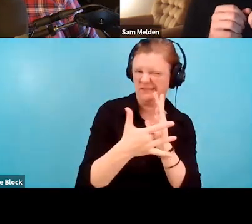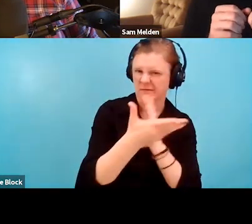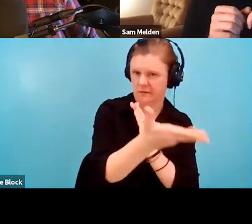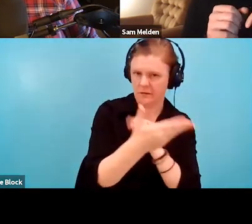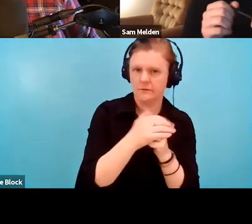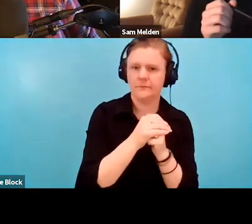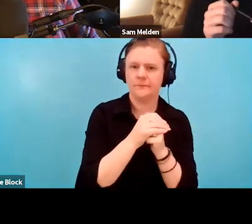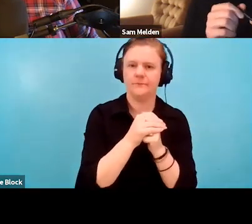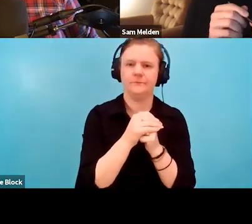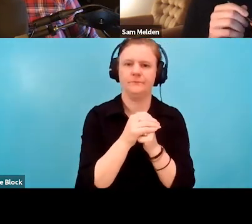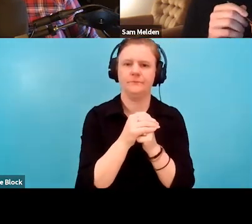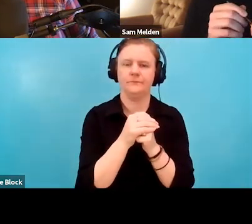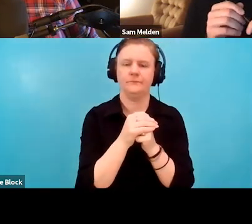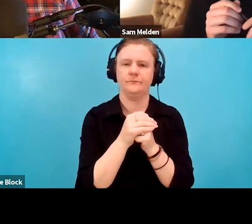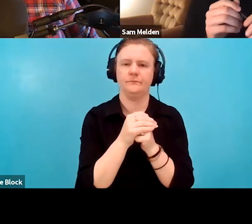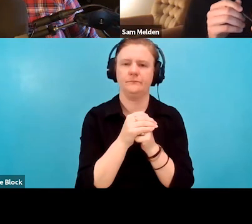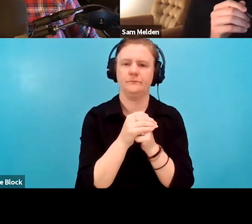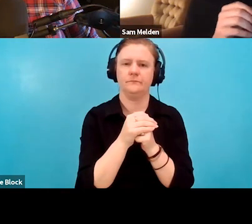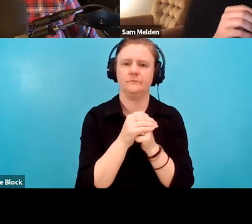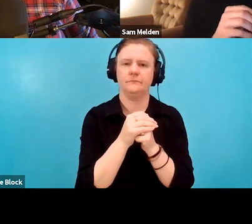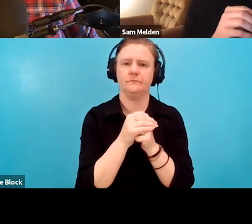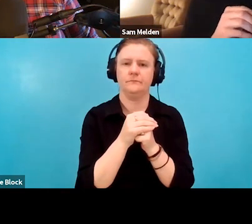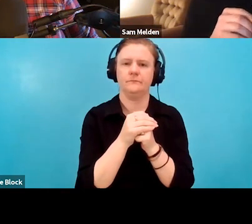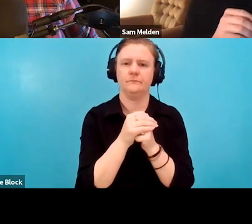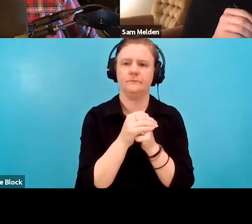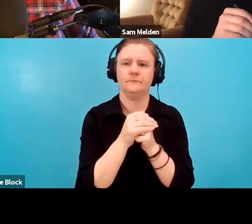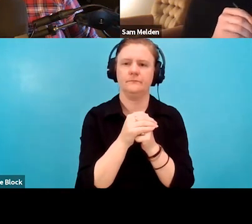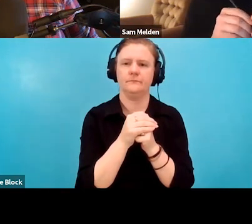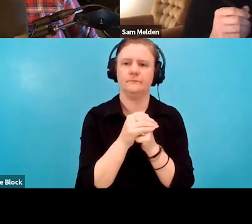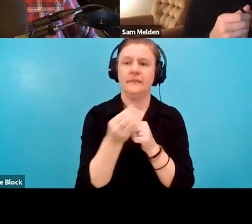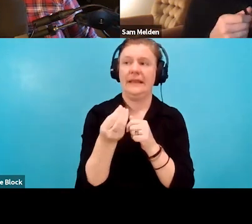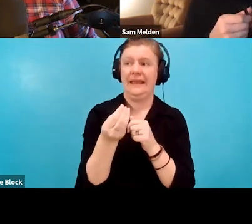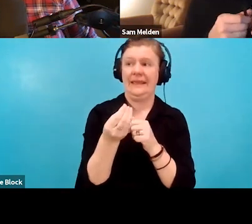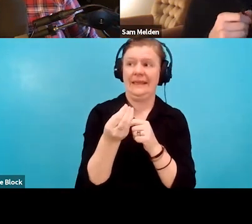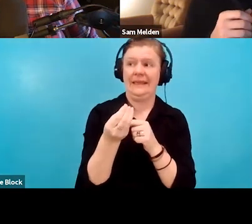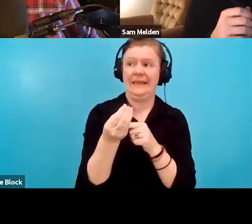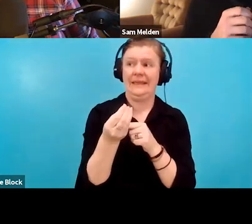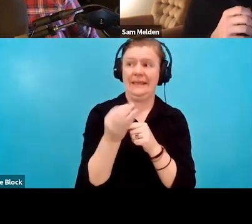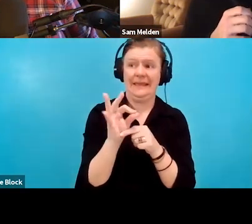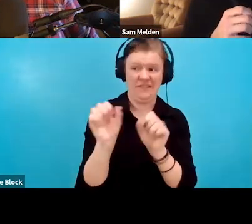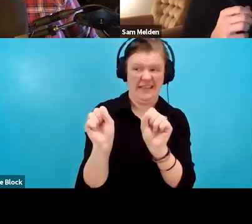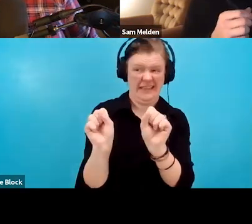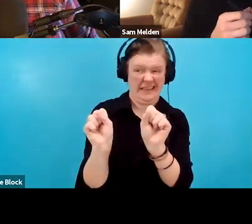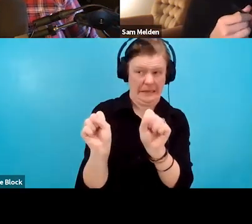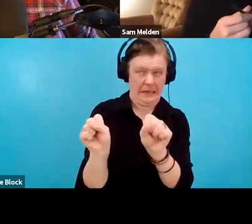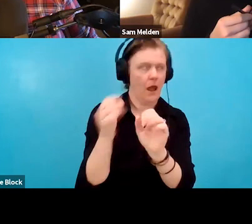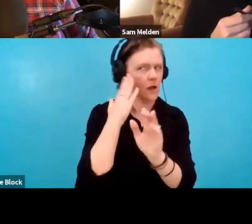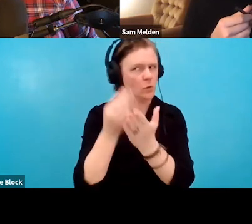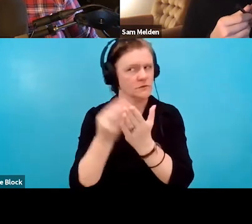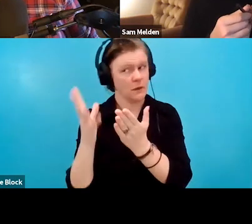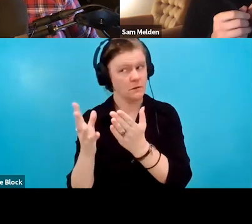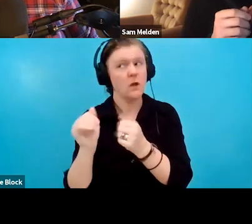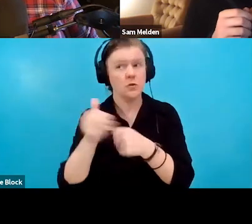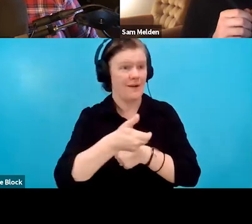And there are, you know, I mean, if you can, which most people cannot because it's expensive, you can hire